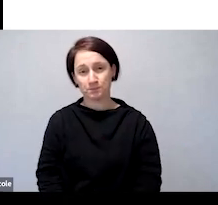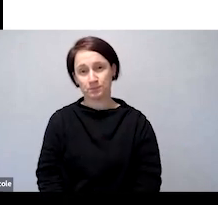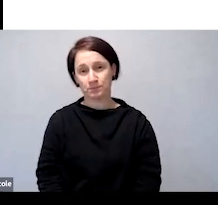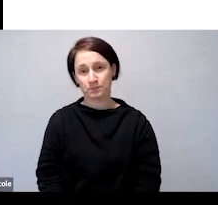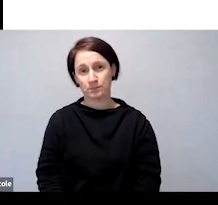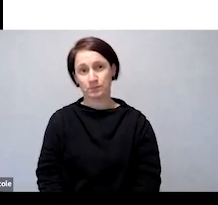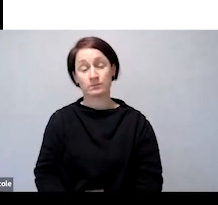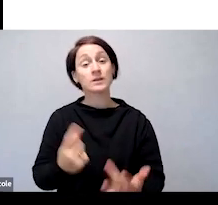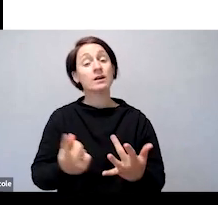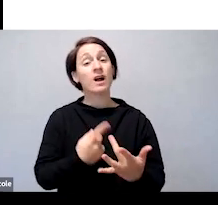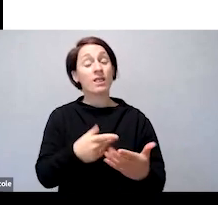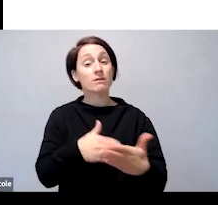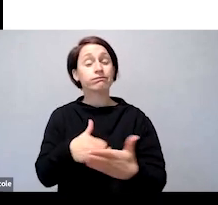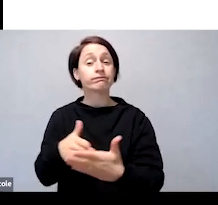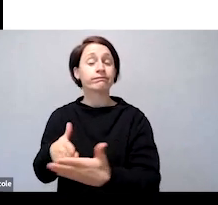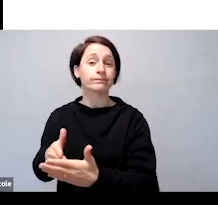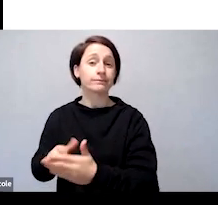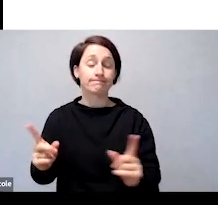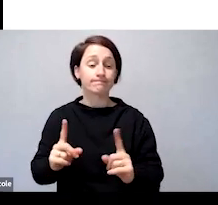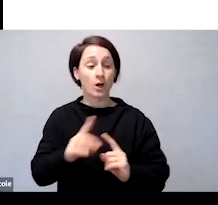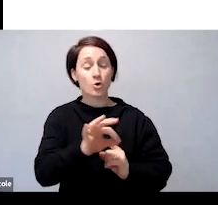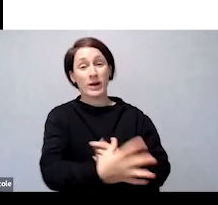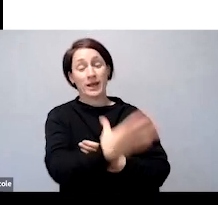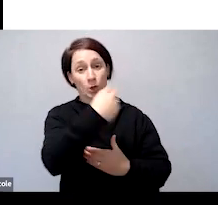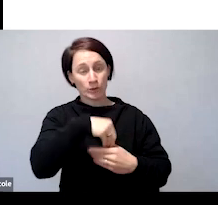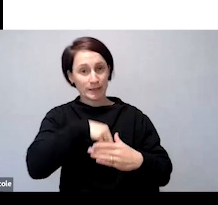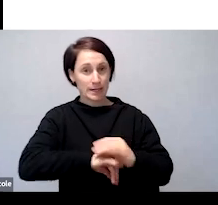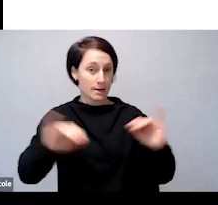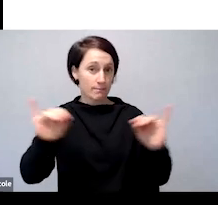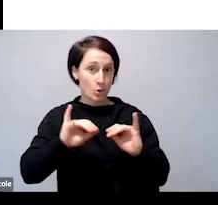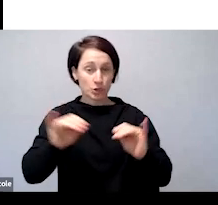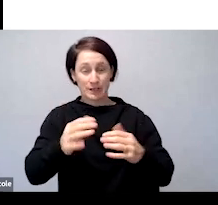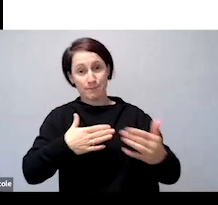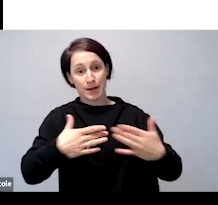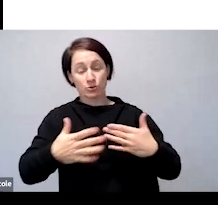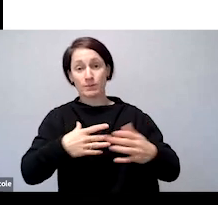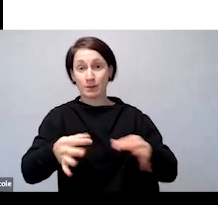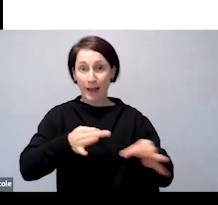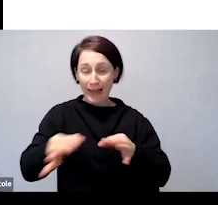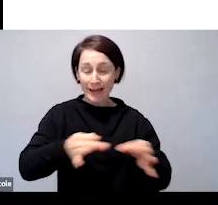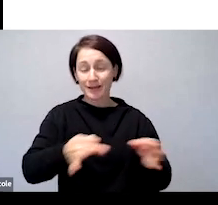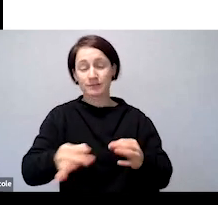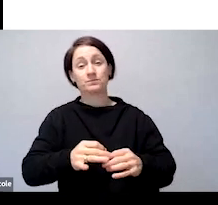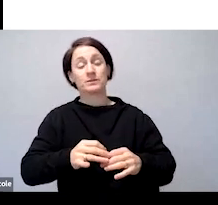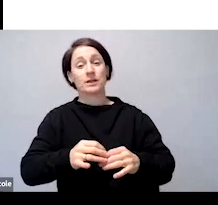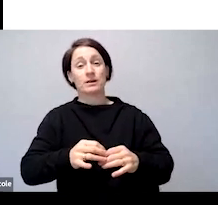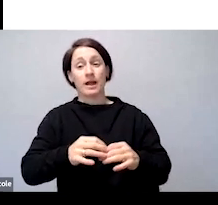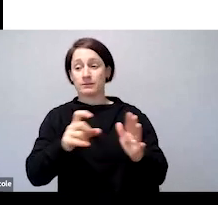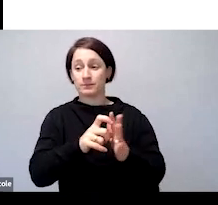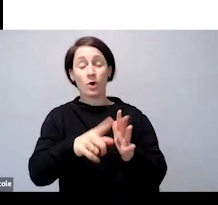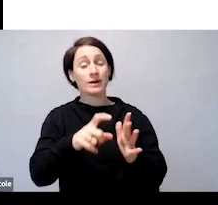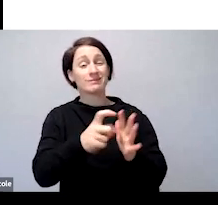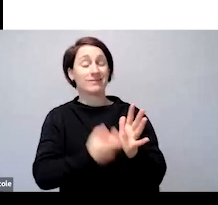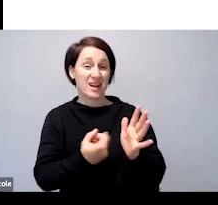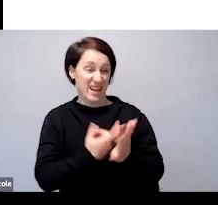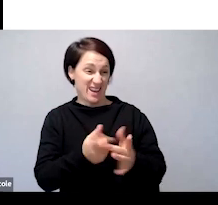Other structural barriers are things like not including people in emergency management planning and disaster recovery exercising. When we